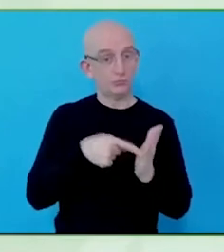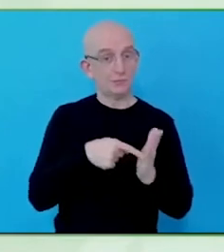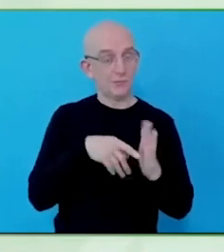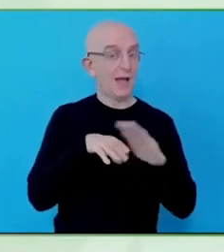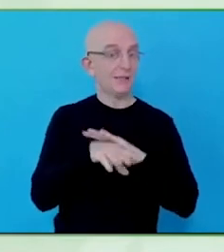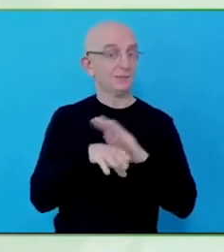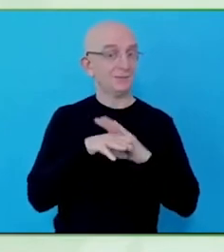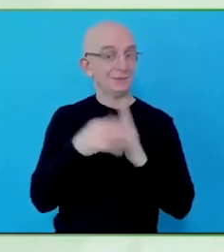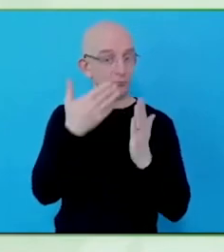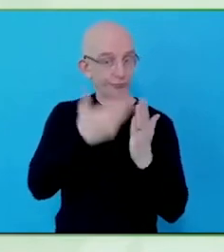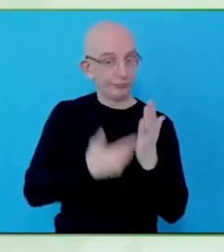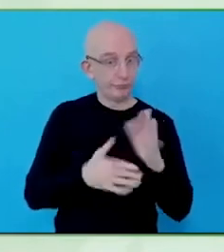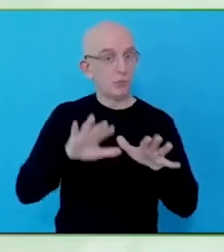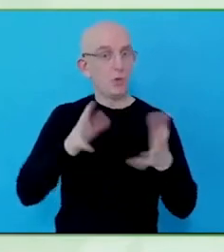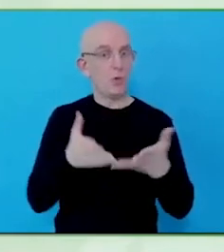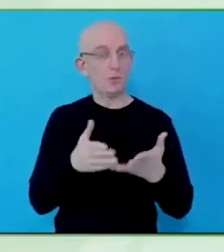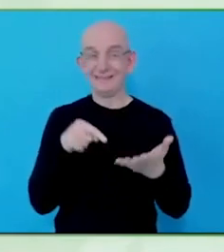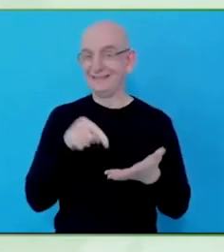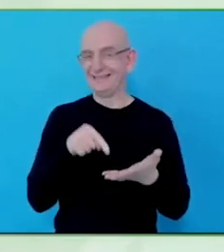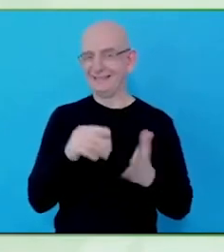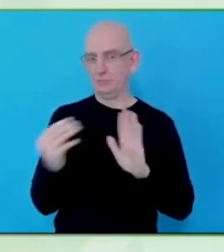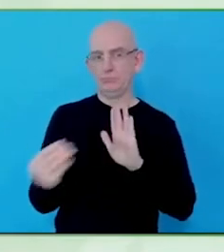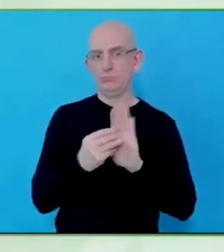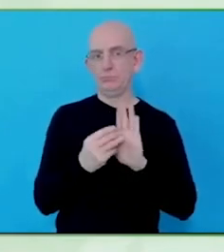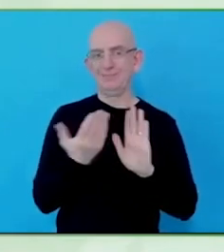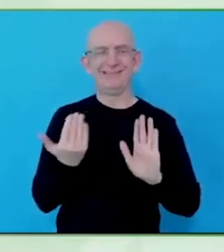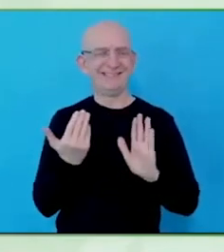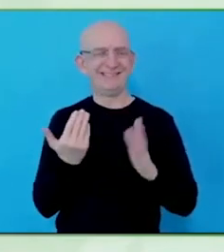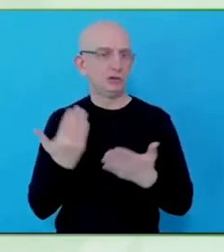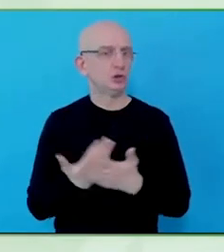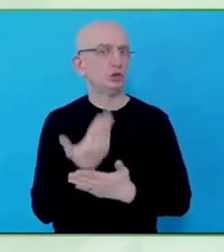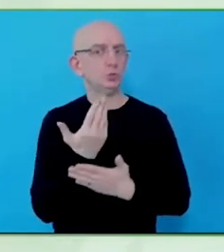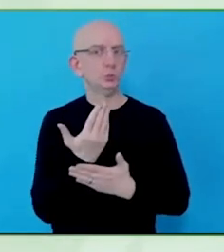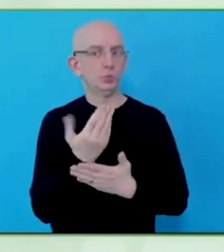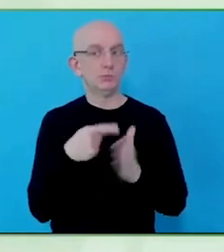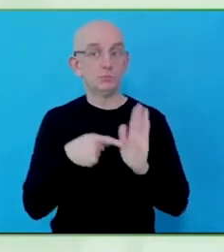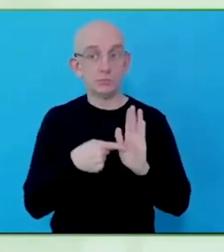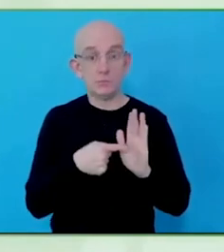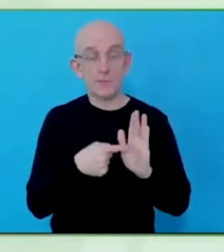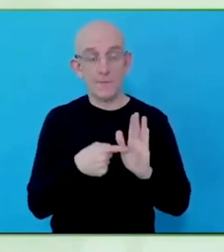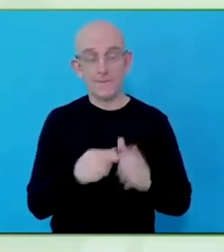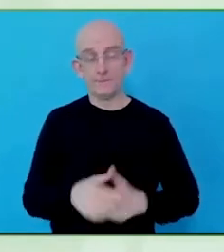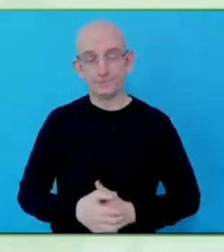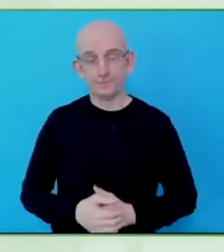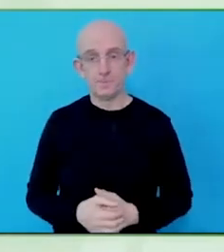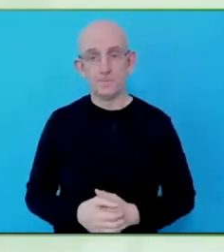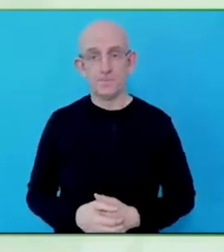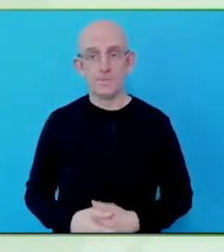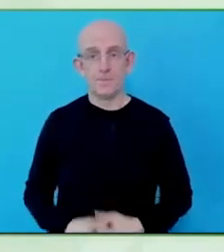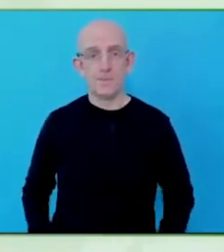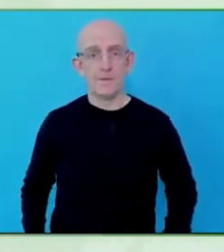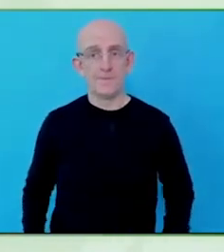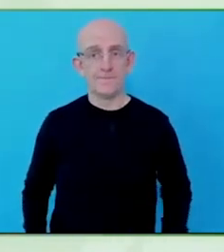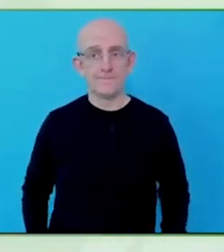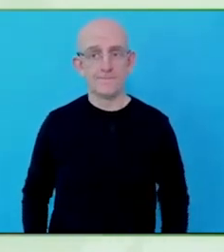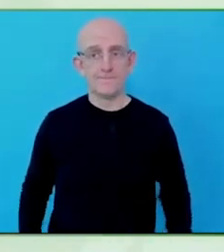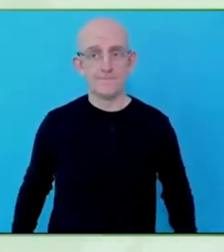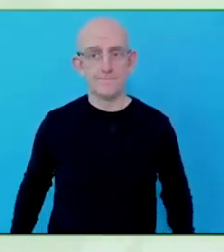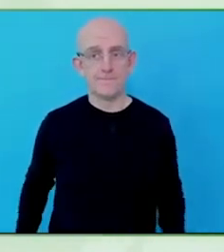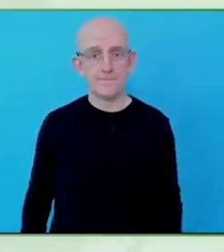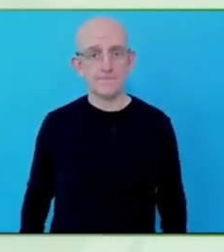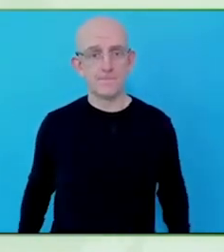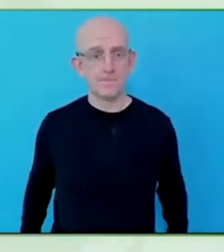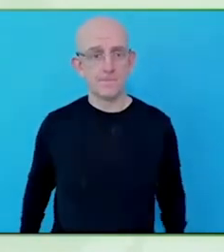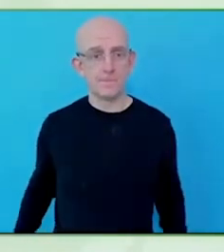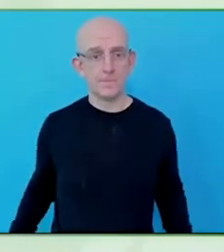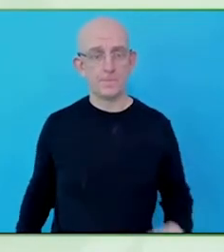what's possible, I cannot ask for it because it's not even in my headspace. So accessible information on accessibility